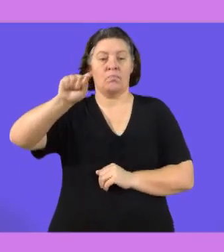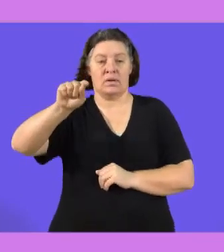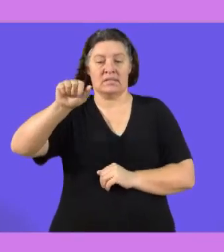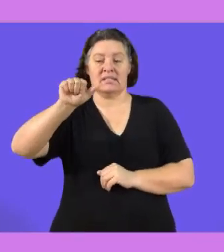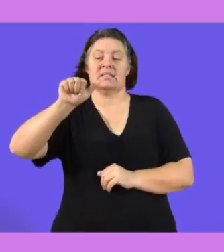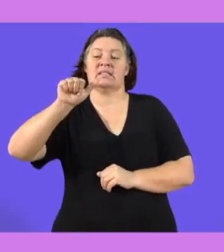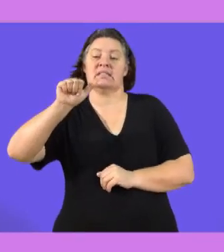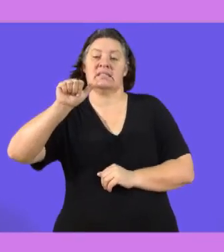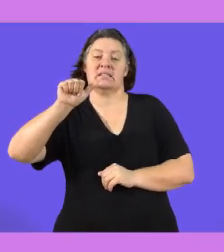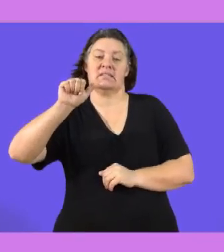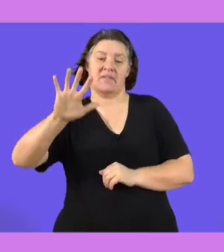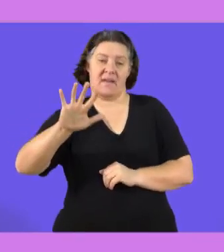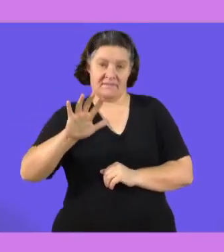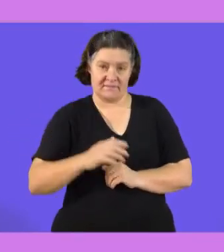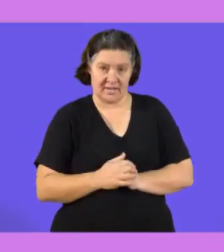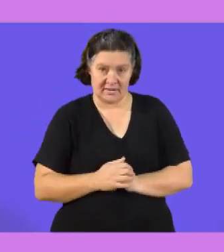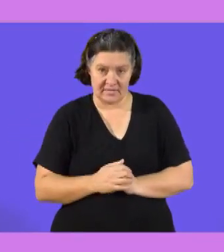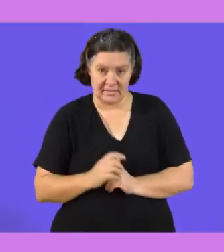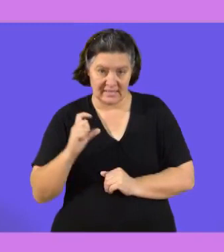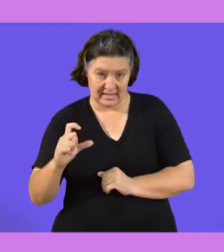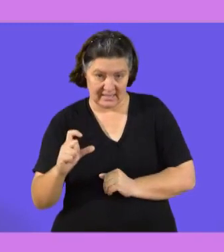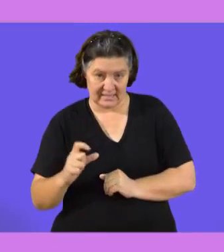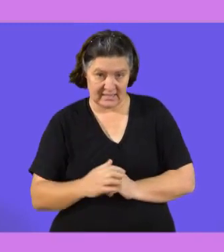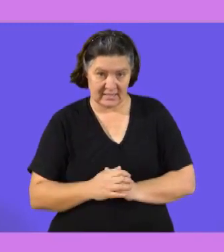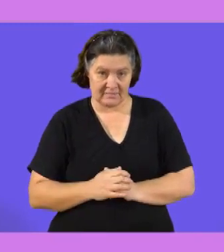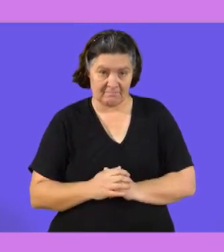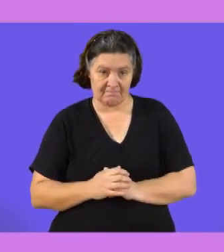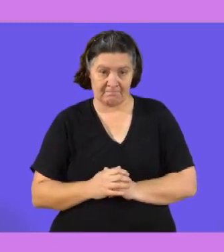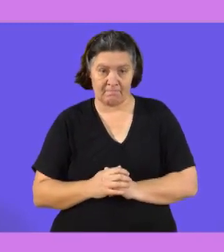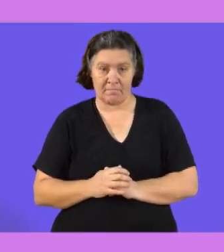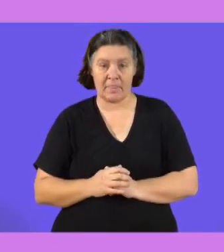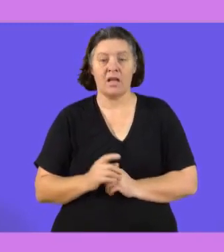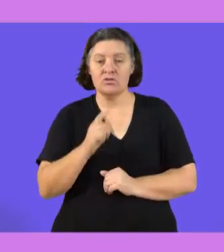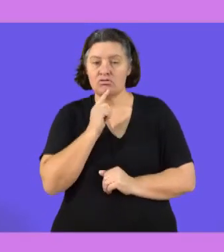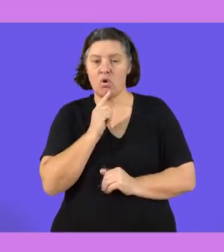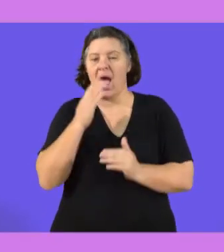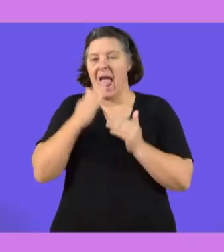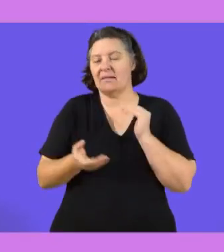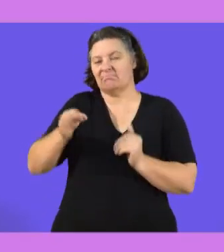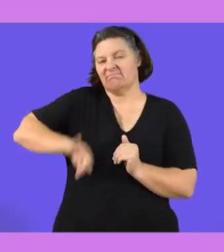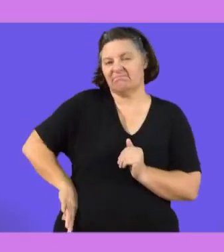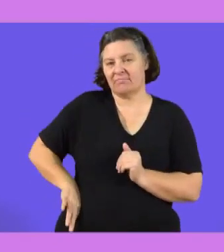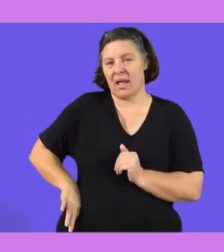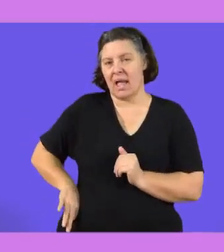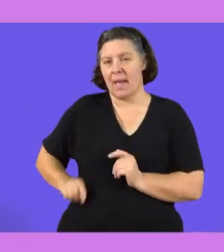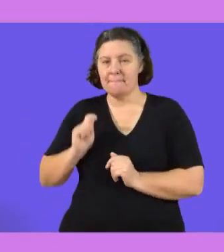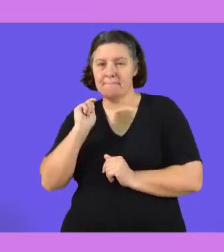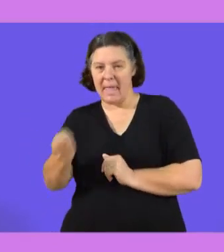1,480 Rand and 65 cents to see what he will take home at the end of the month. So